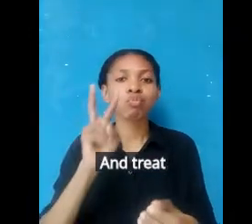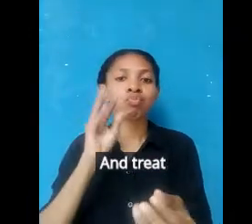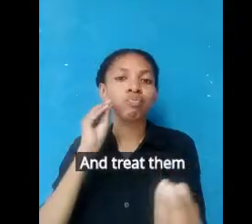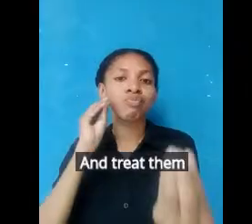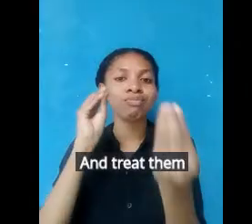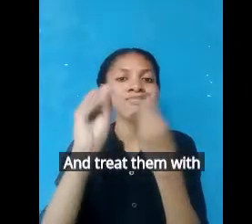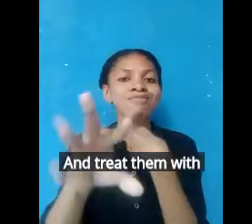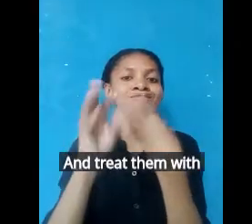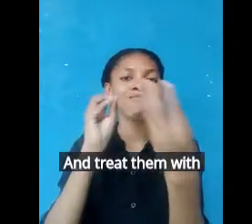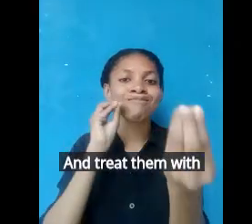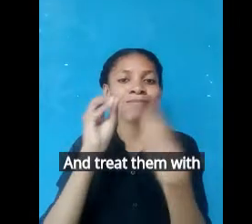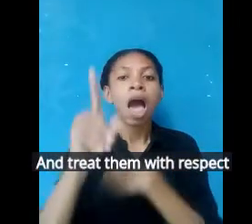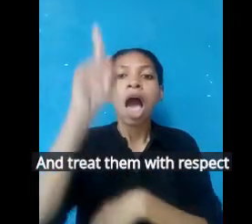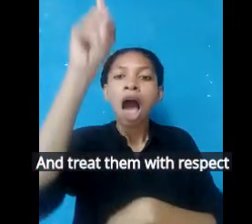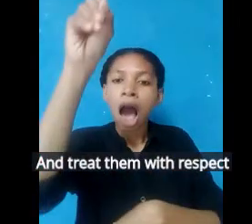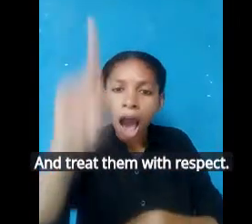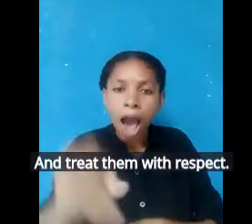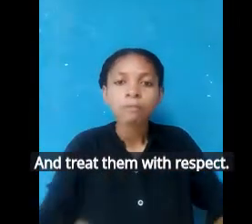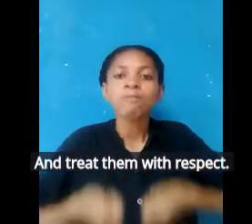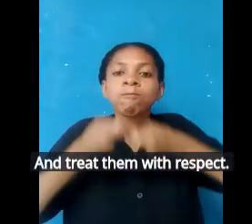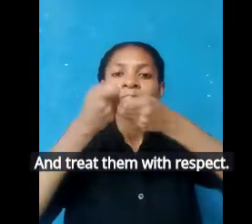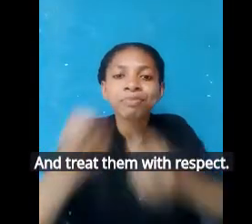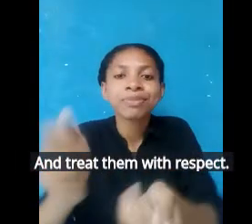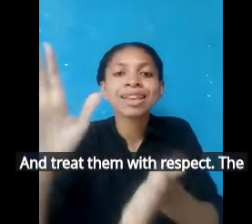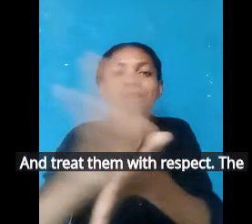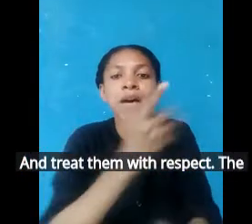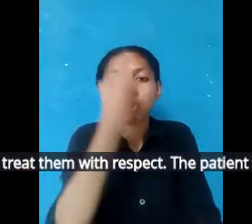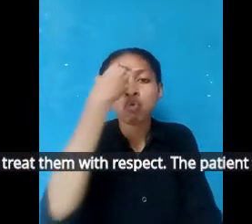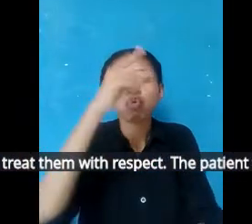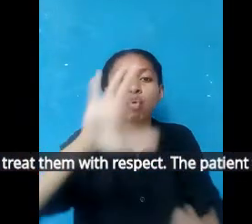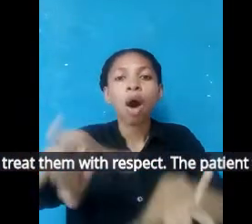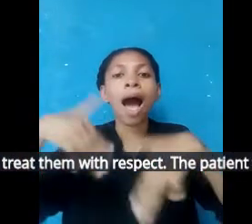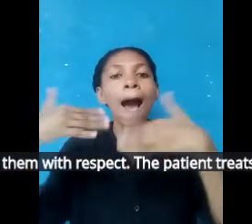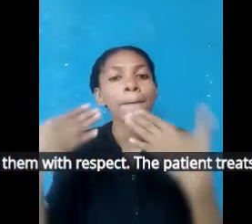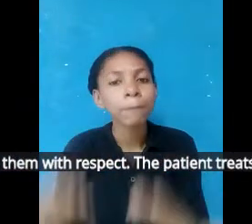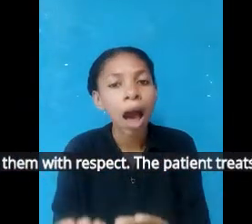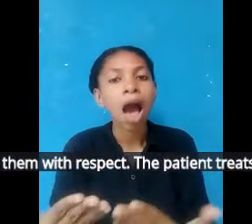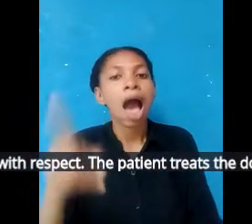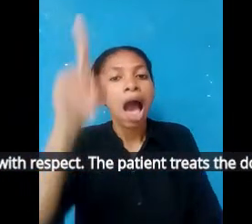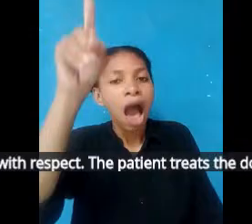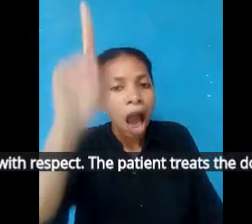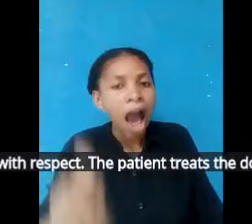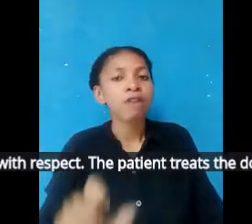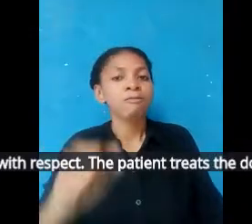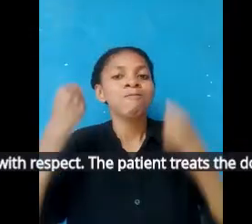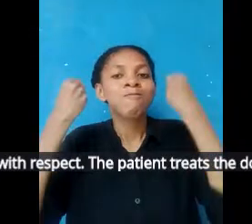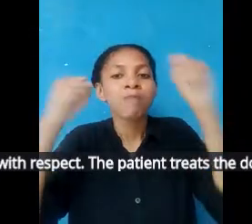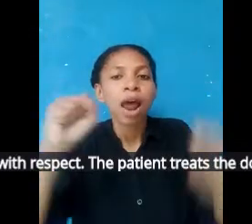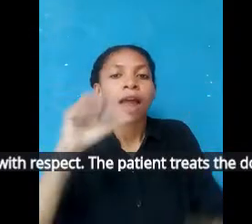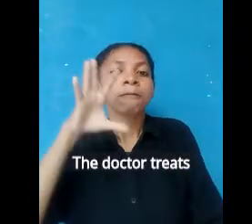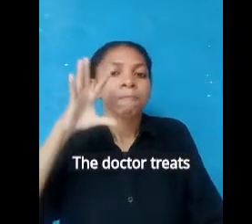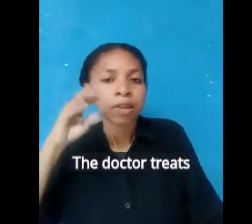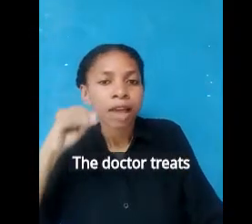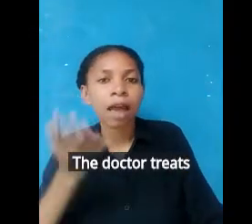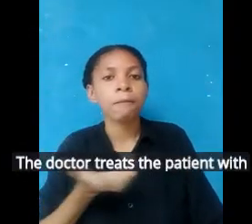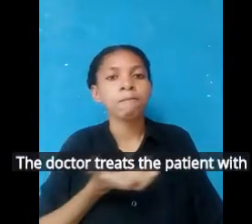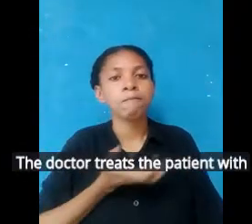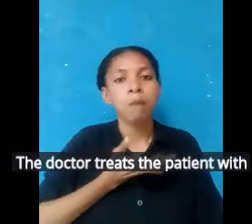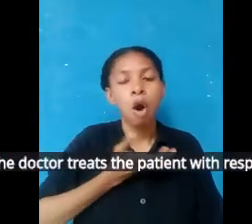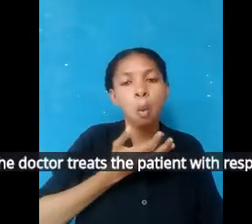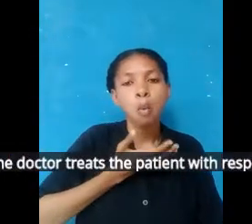with respect, the patient treats the doctor with respect, the doctor treats the patient with